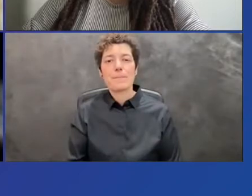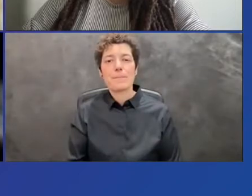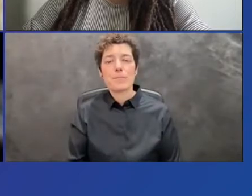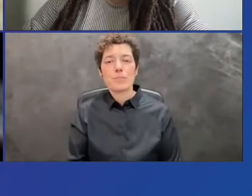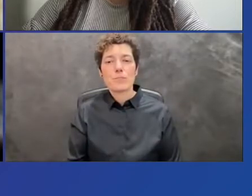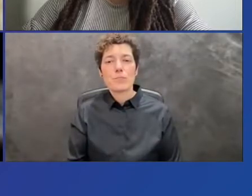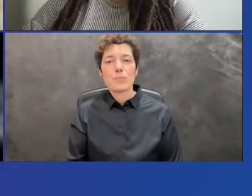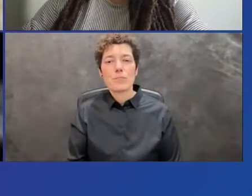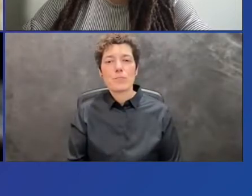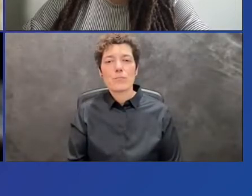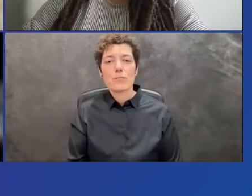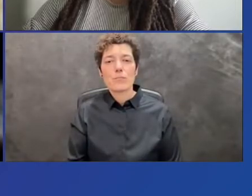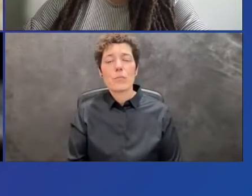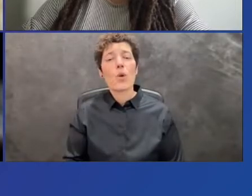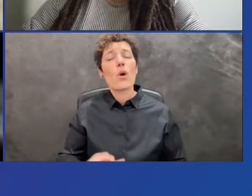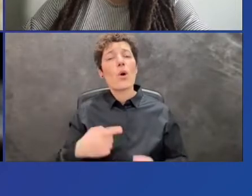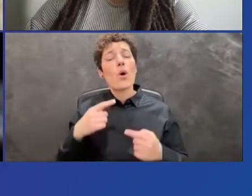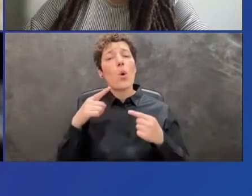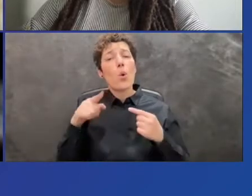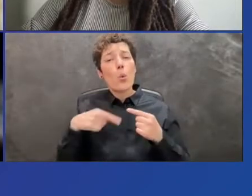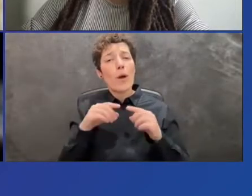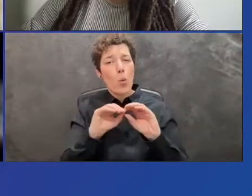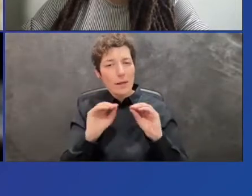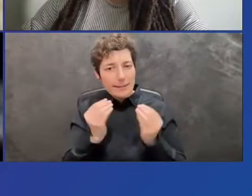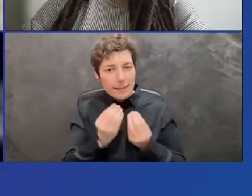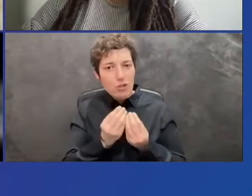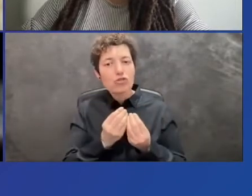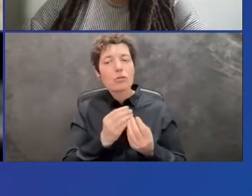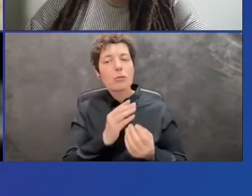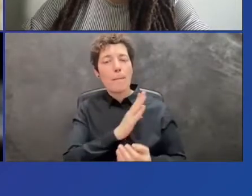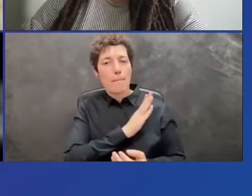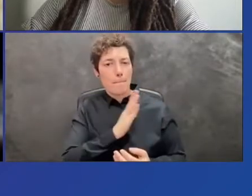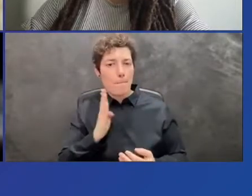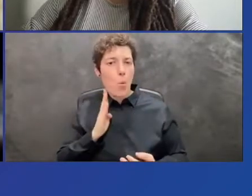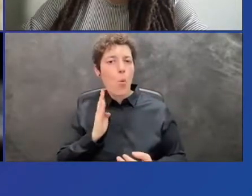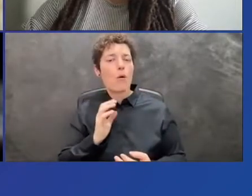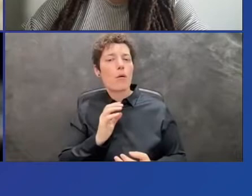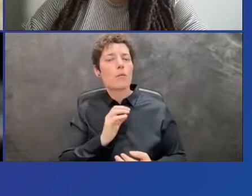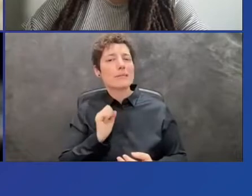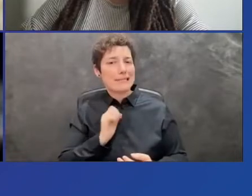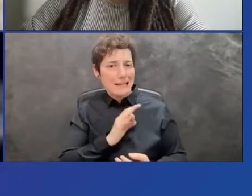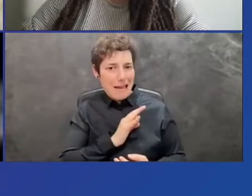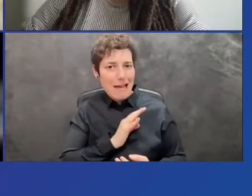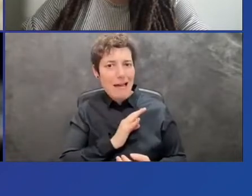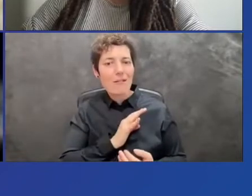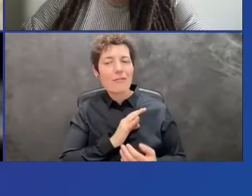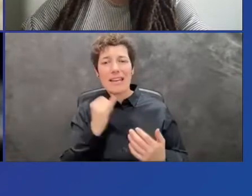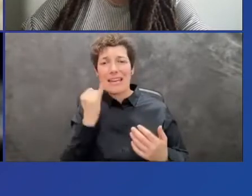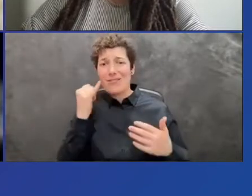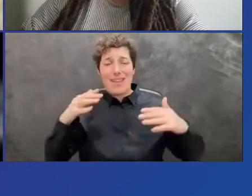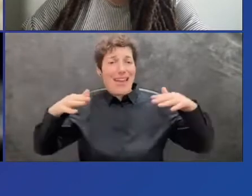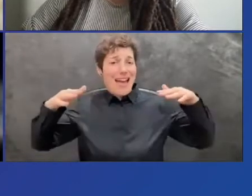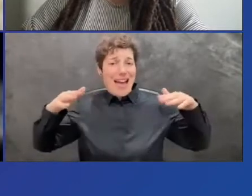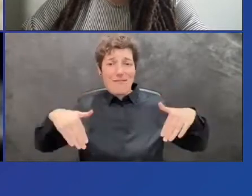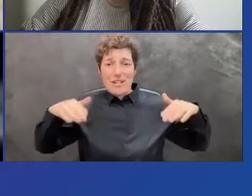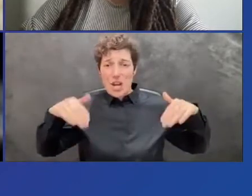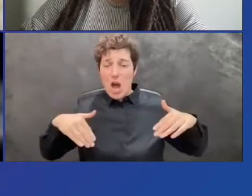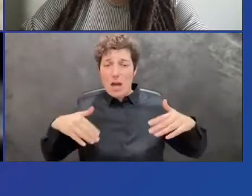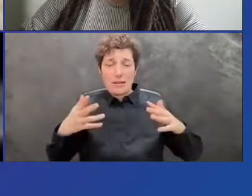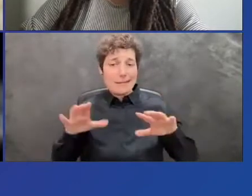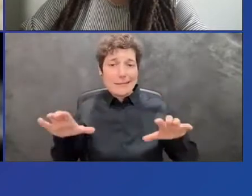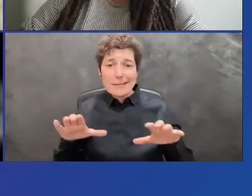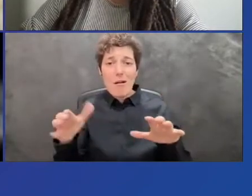When the organization, both board and staff, especially on the board, if they're barely along or have not done any anti-racism